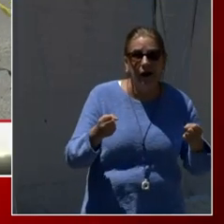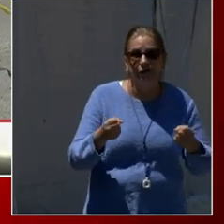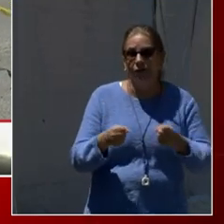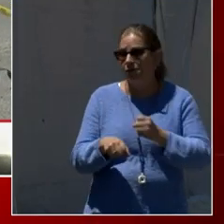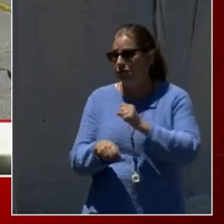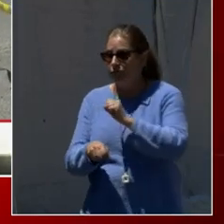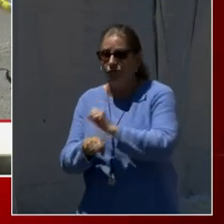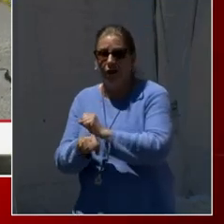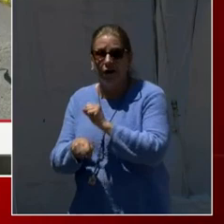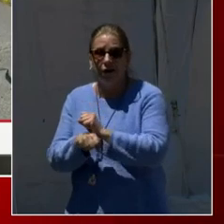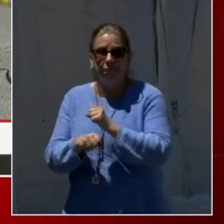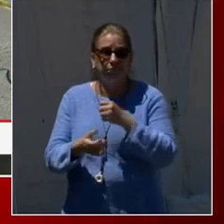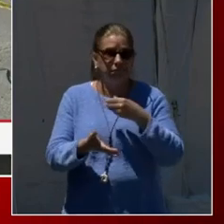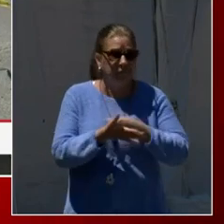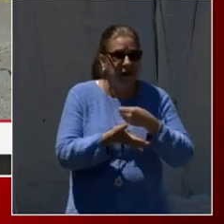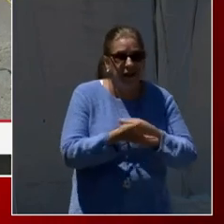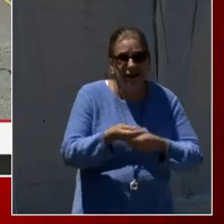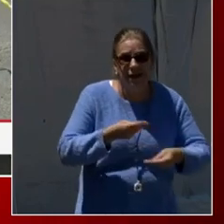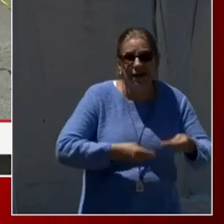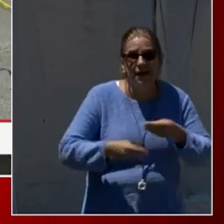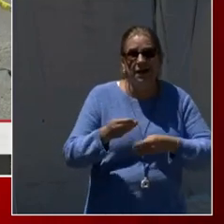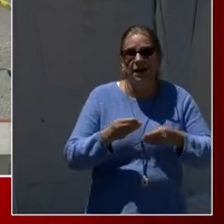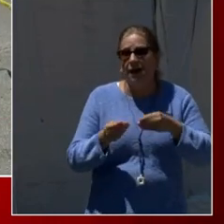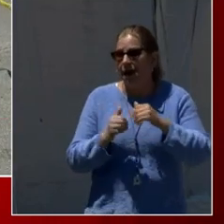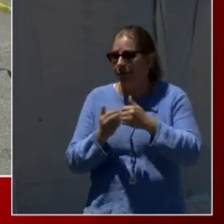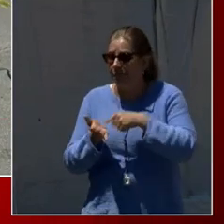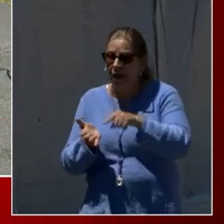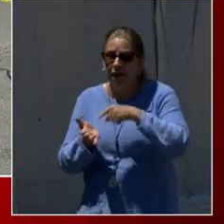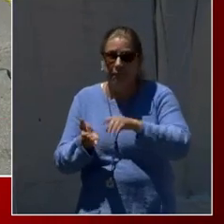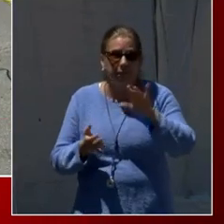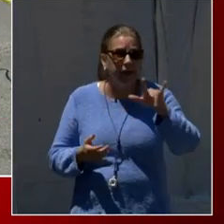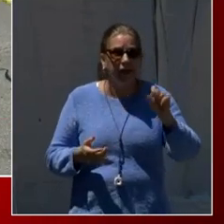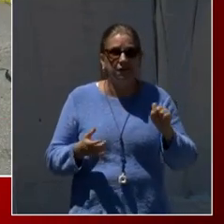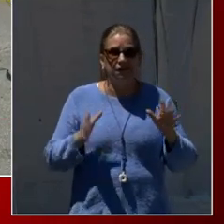bills, and now they see this